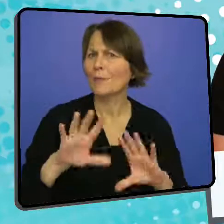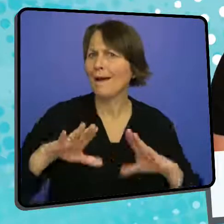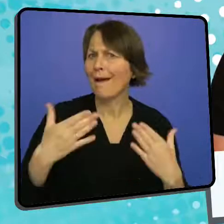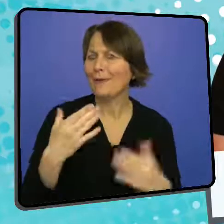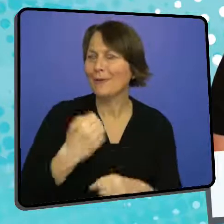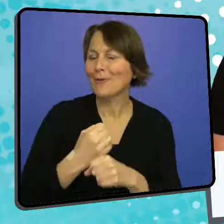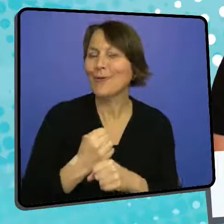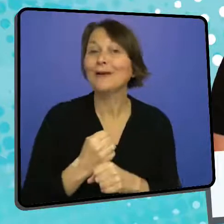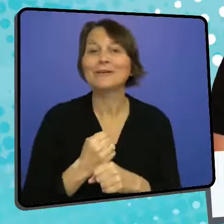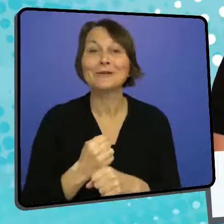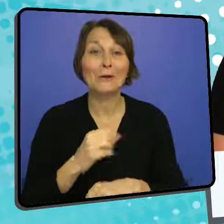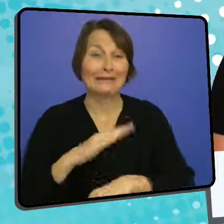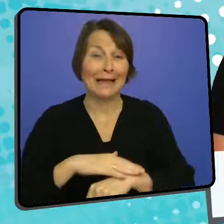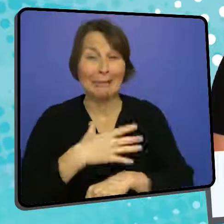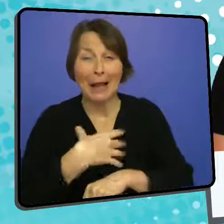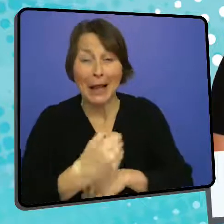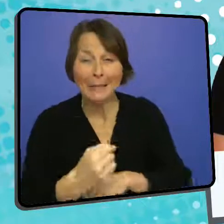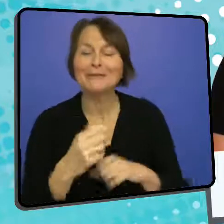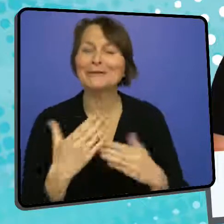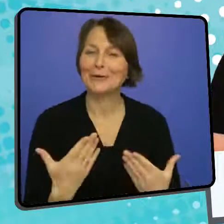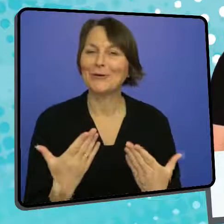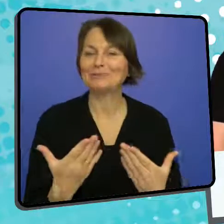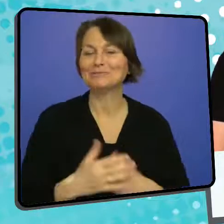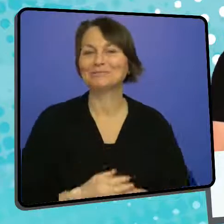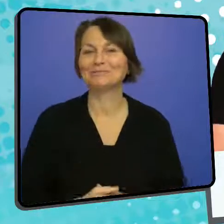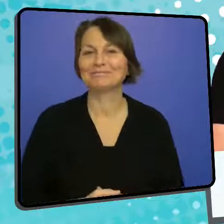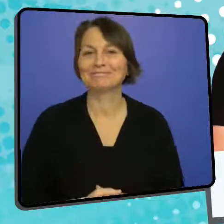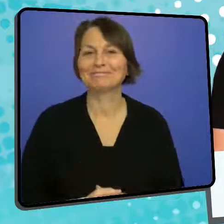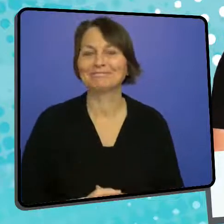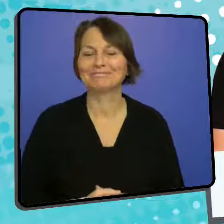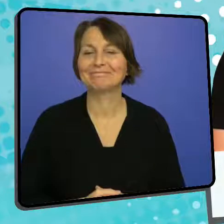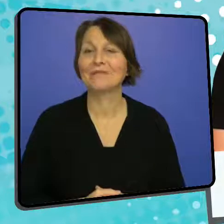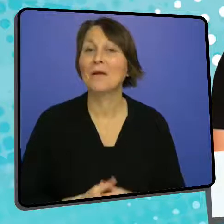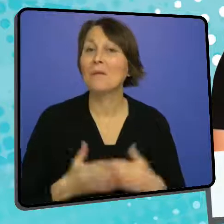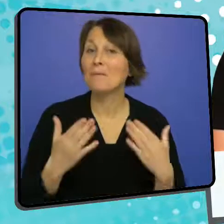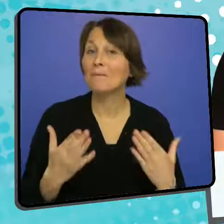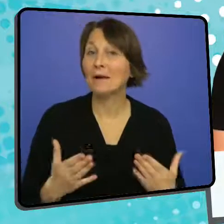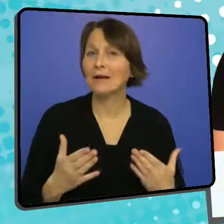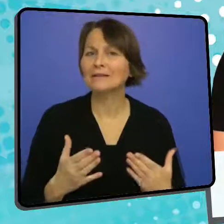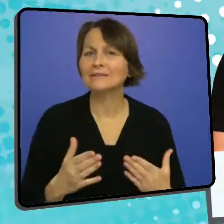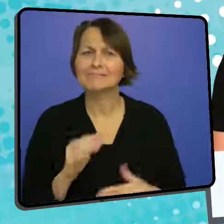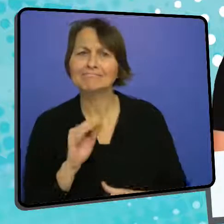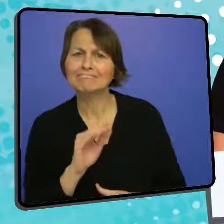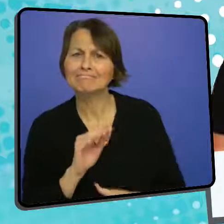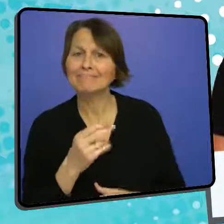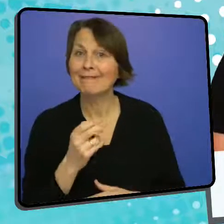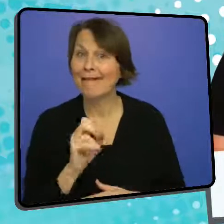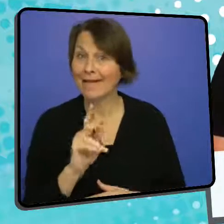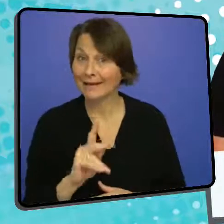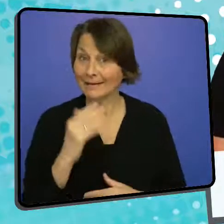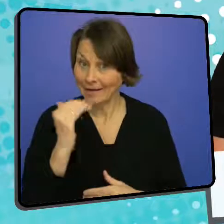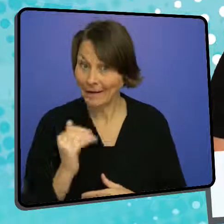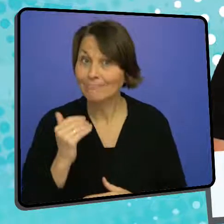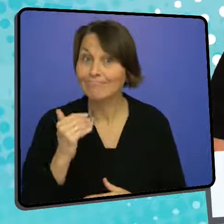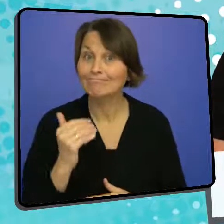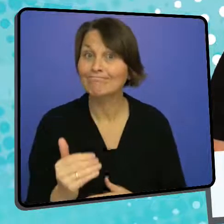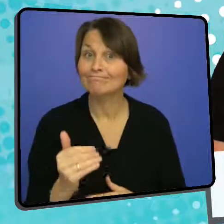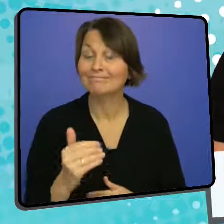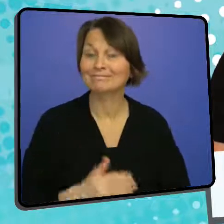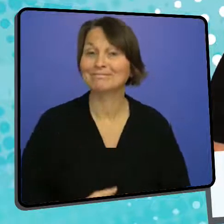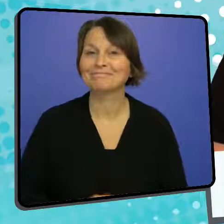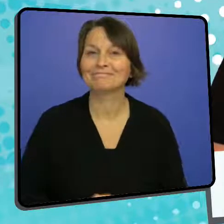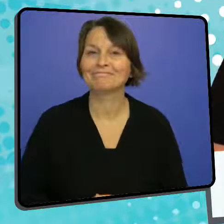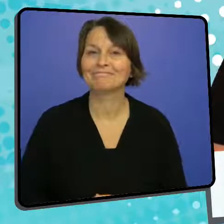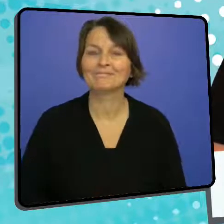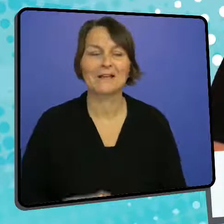time than we need to in some senses. But I guess, Henk, should we get started? Yes, let's